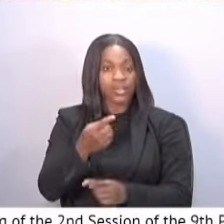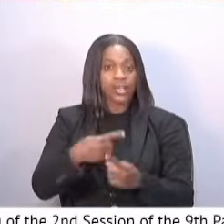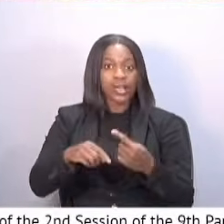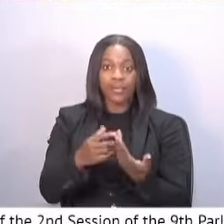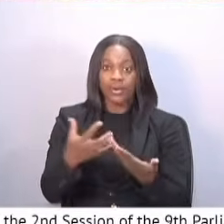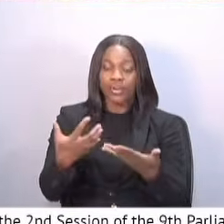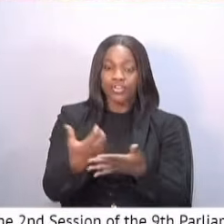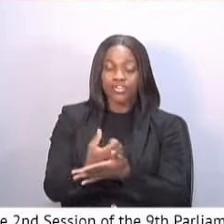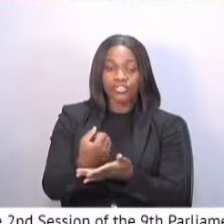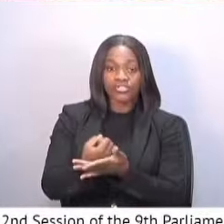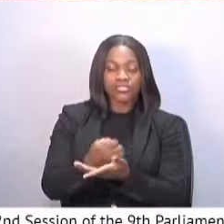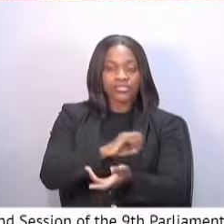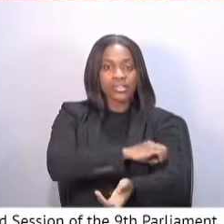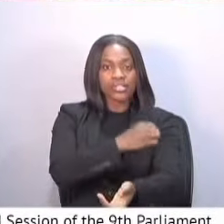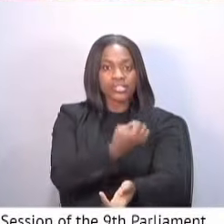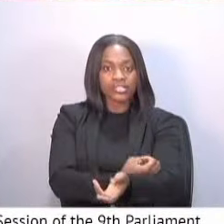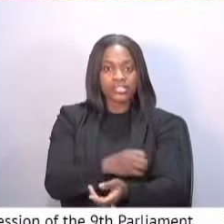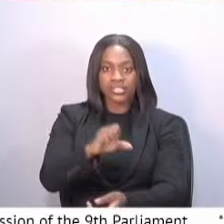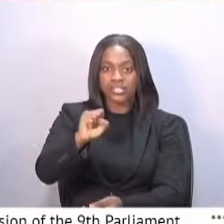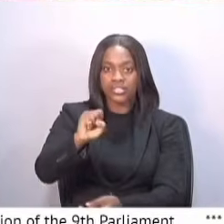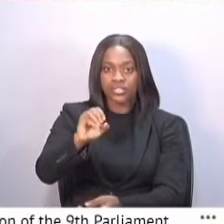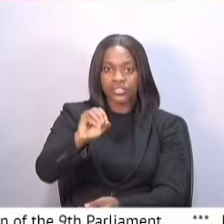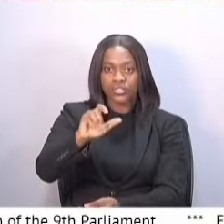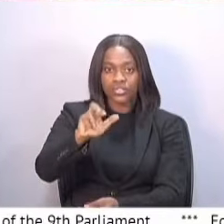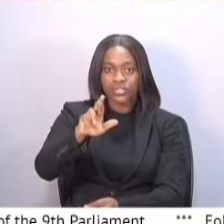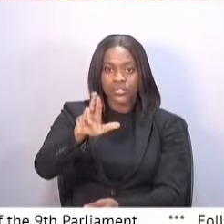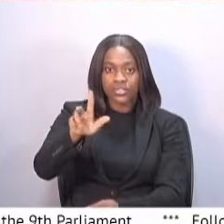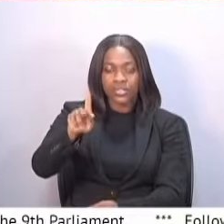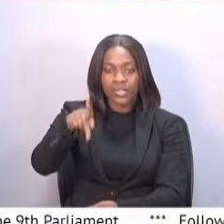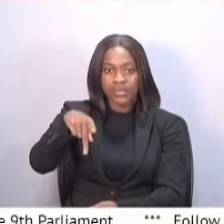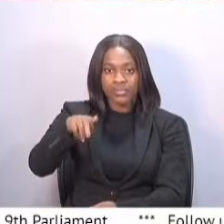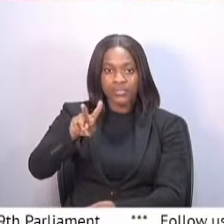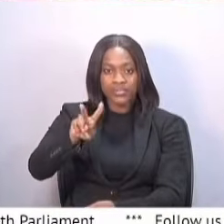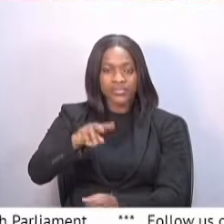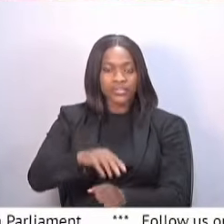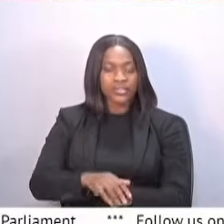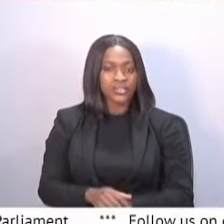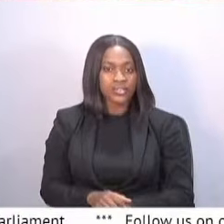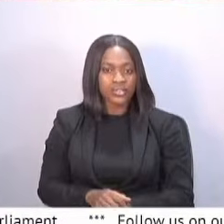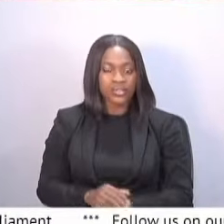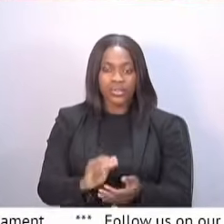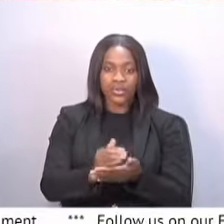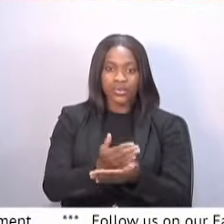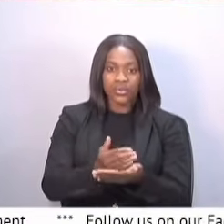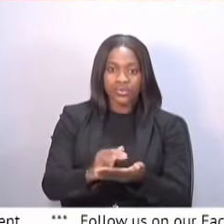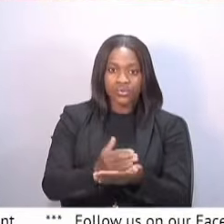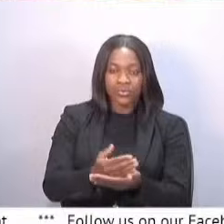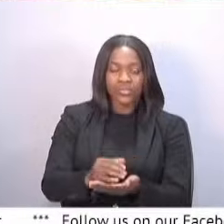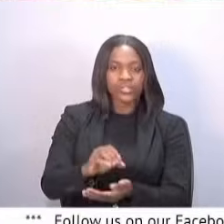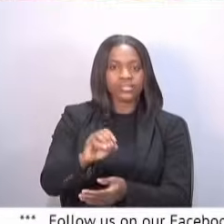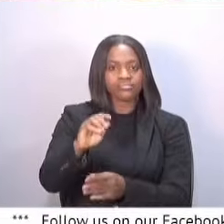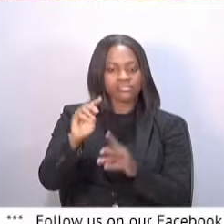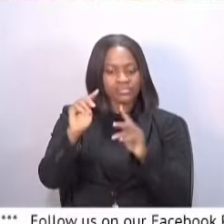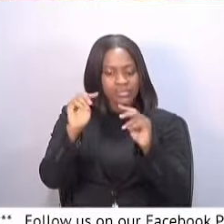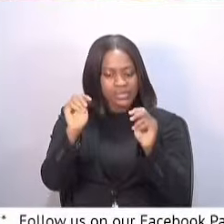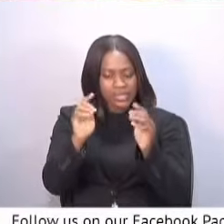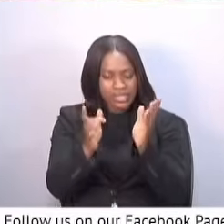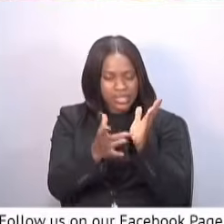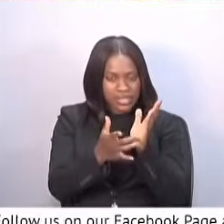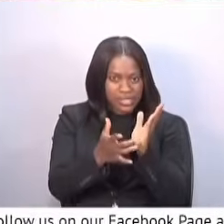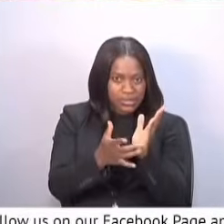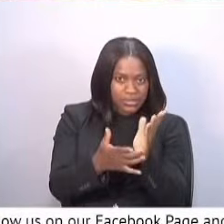renewable energy, solar PV, biodiesel, clean cooking technology, e-vehicles, charging